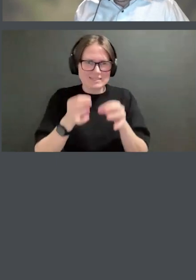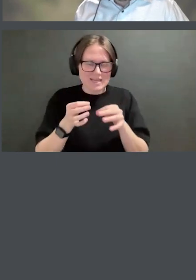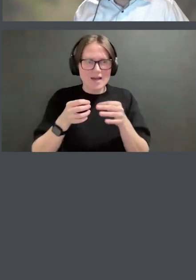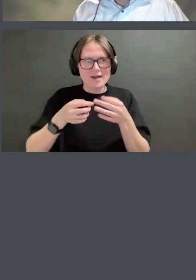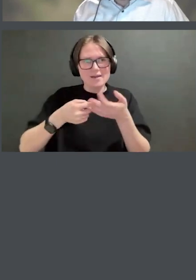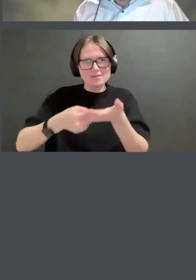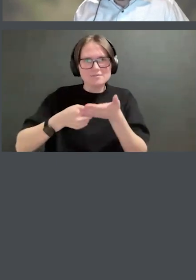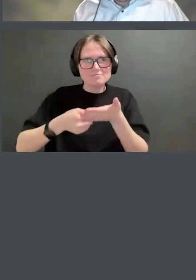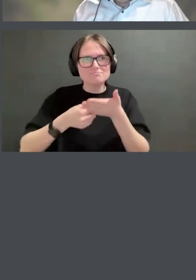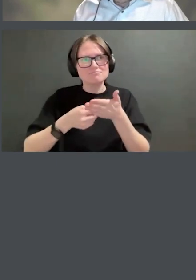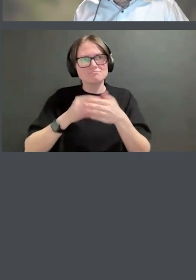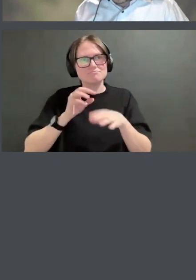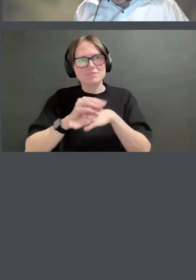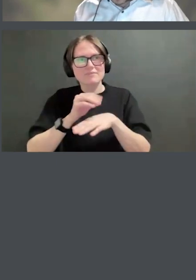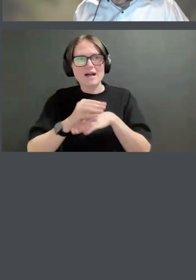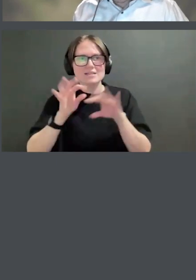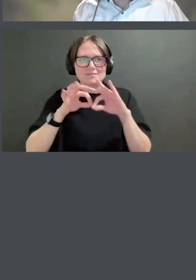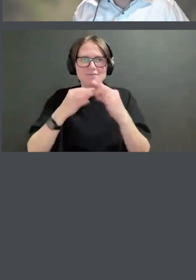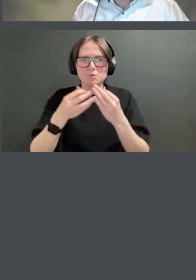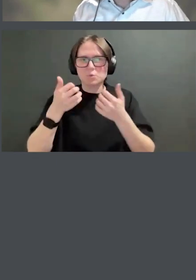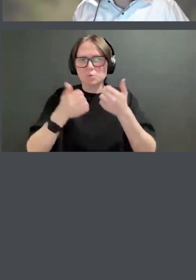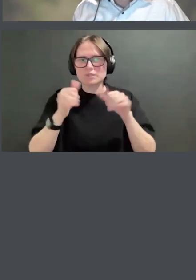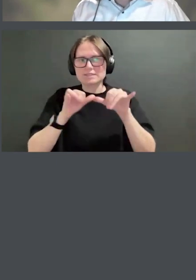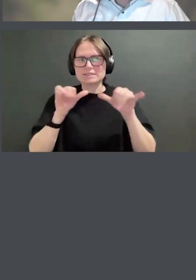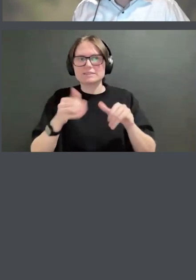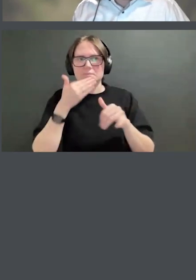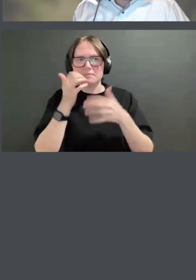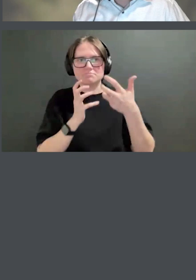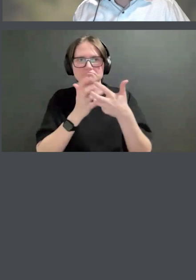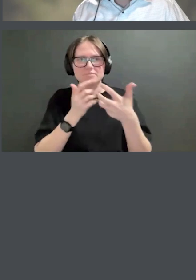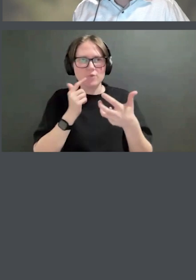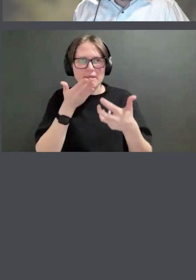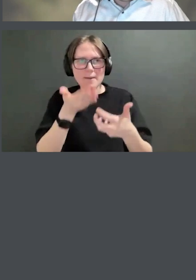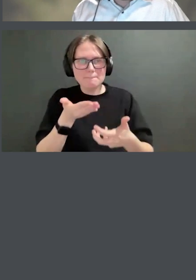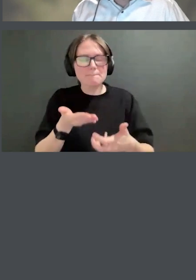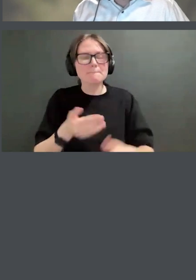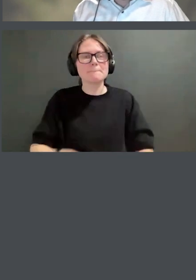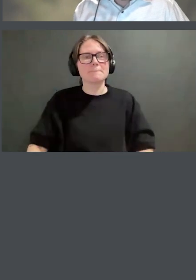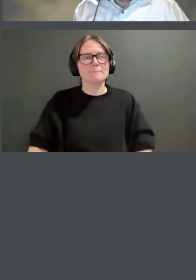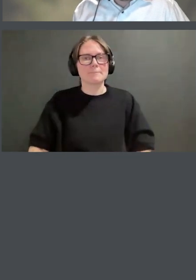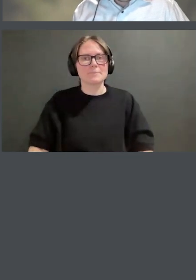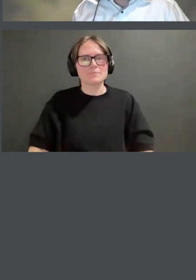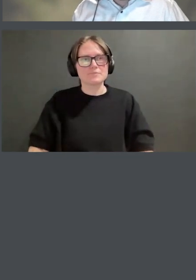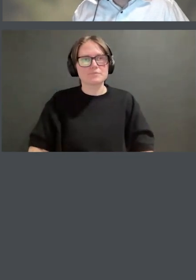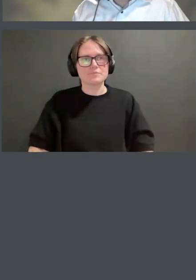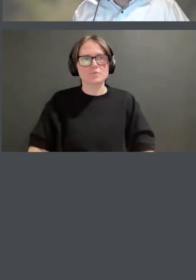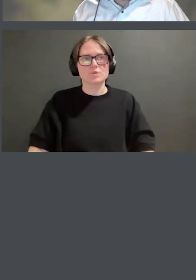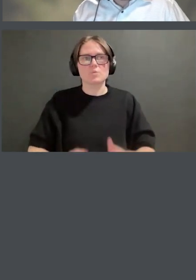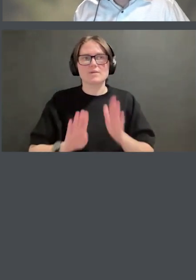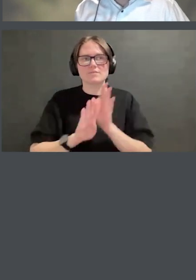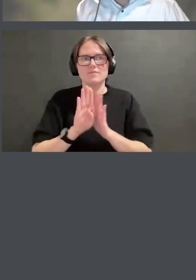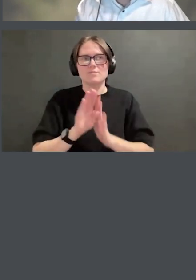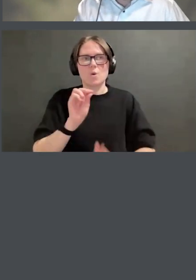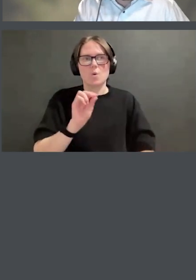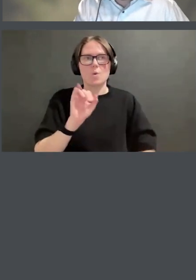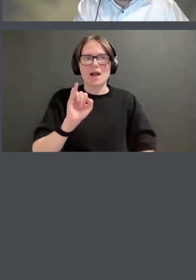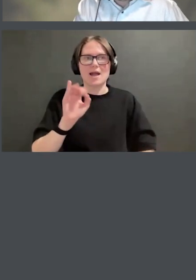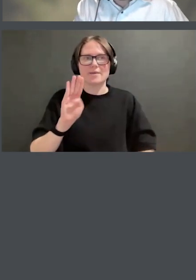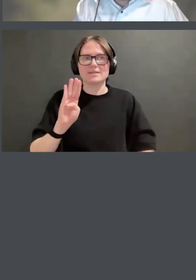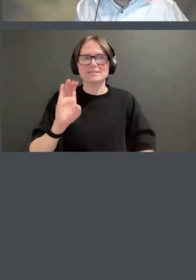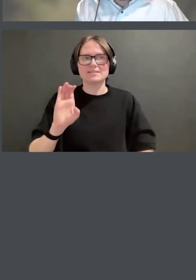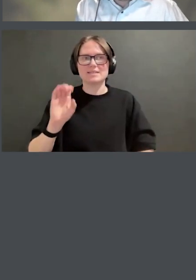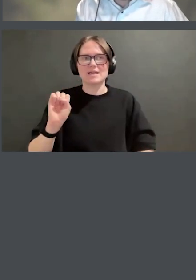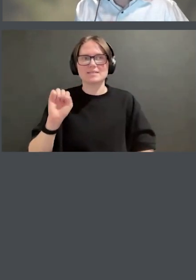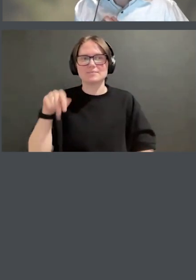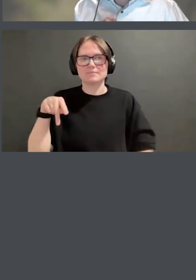families on what system might be best for them, we have developed an OI BCSP team, so